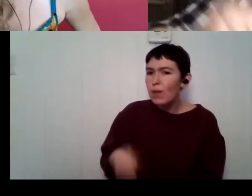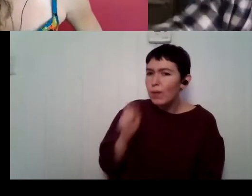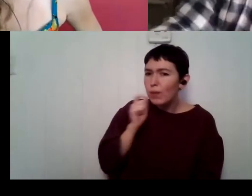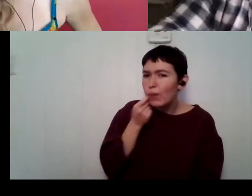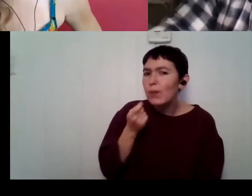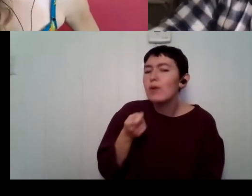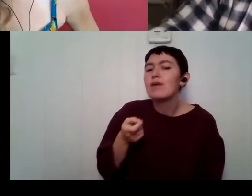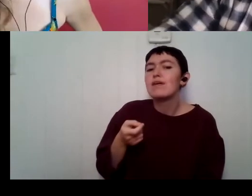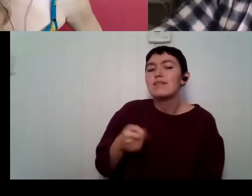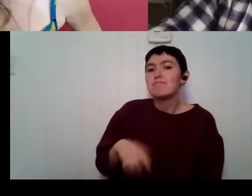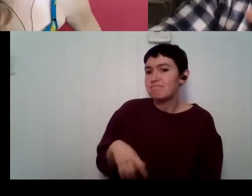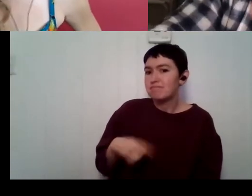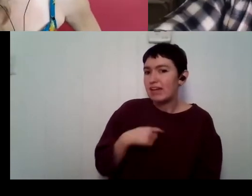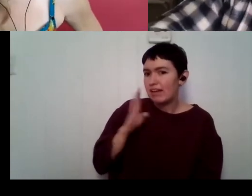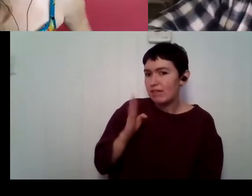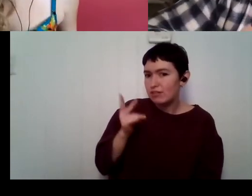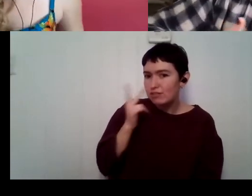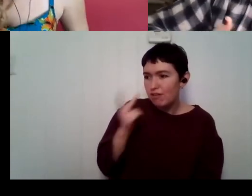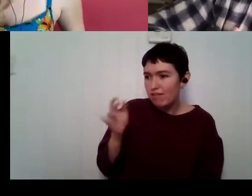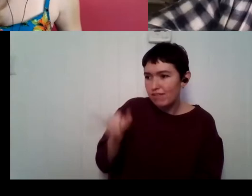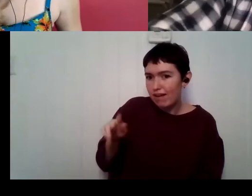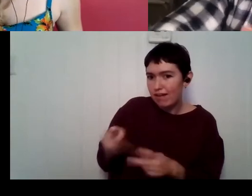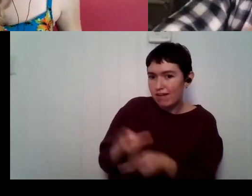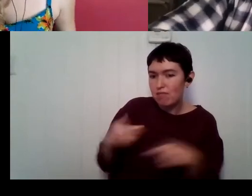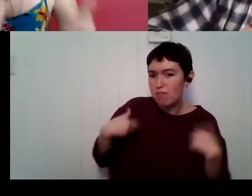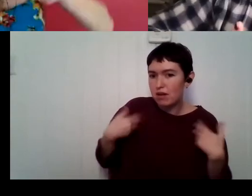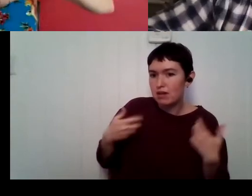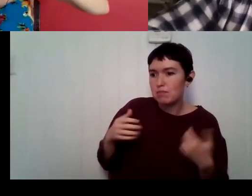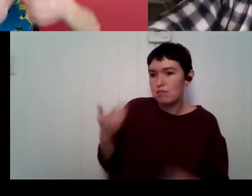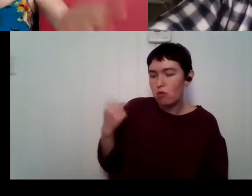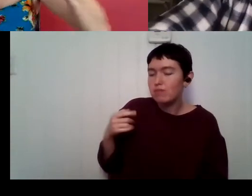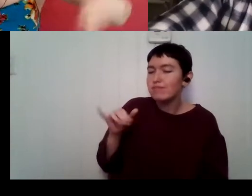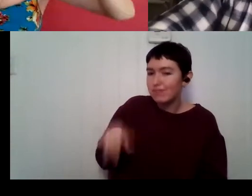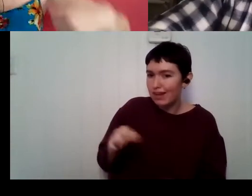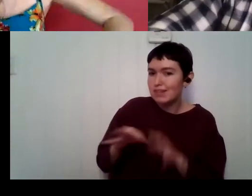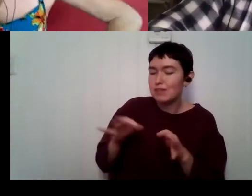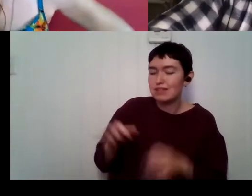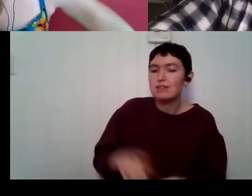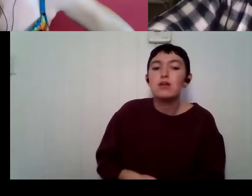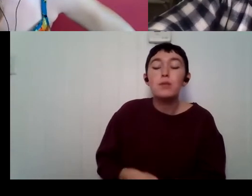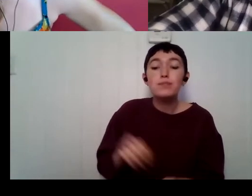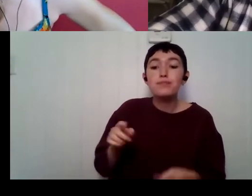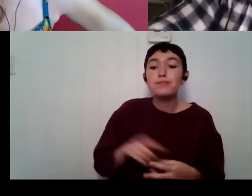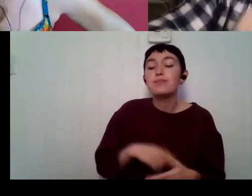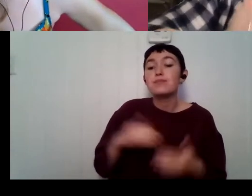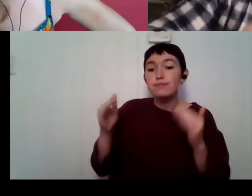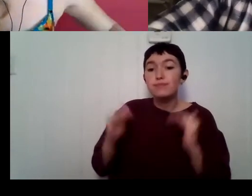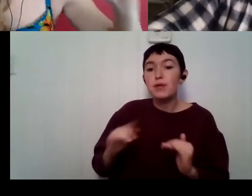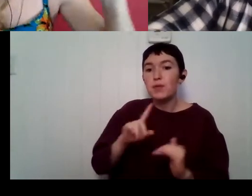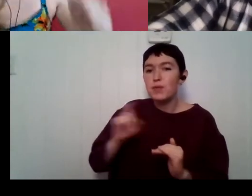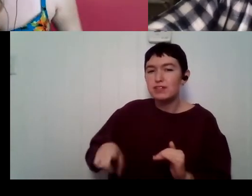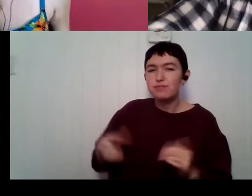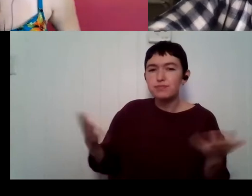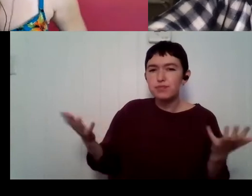that. That explains it. Hybrid. Very cool. Yeah. Okay. So we've got a bunch of questions from PS/IS109 in Brooklyn. What's the